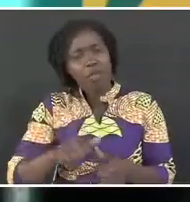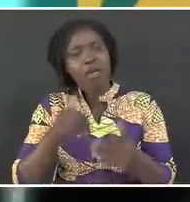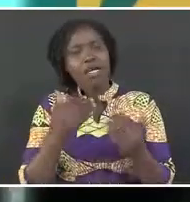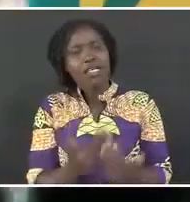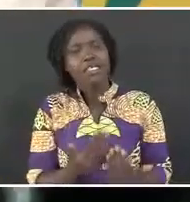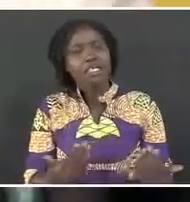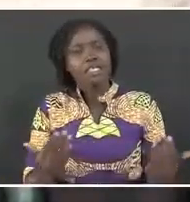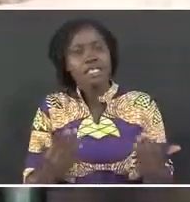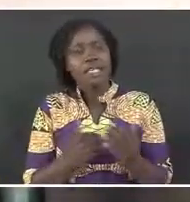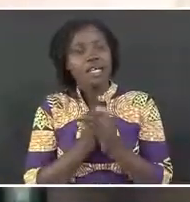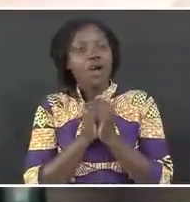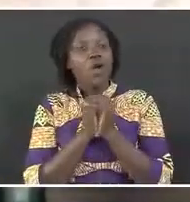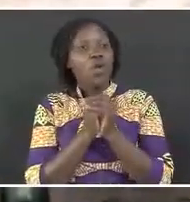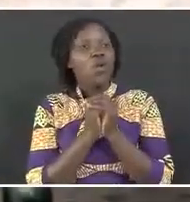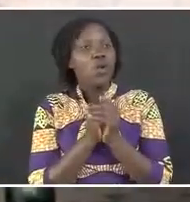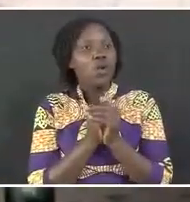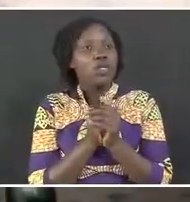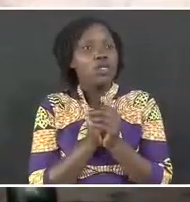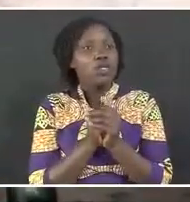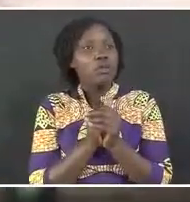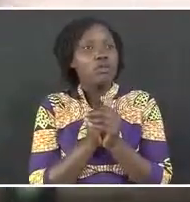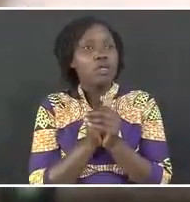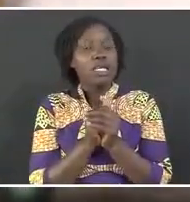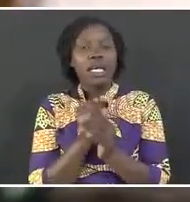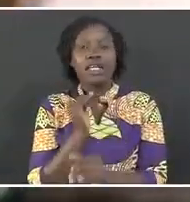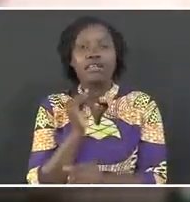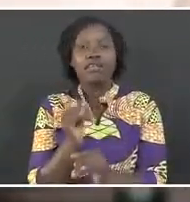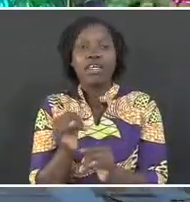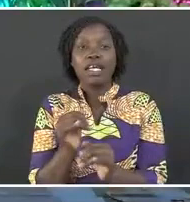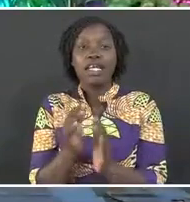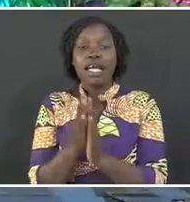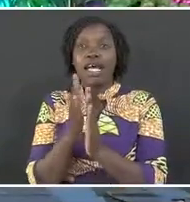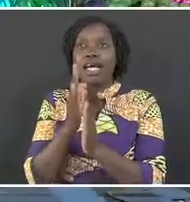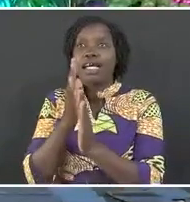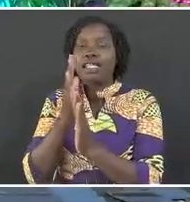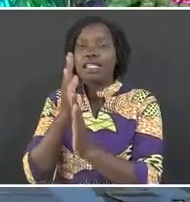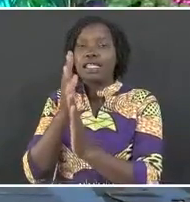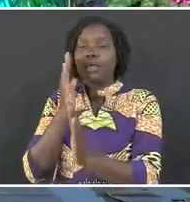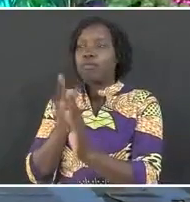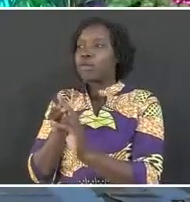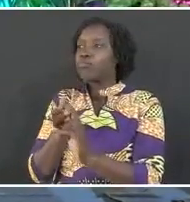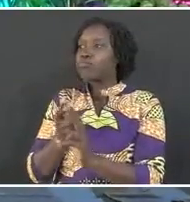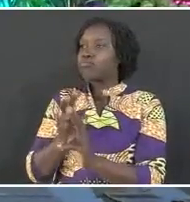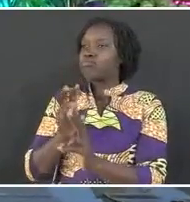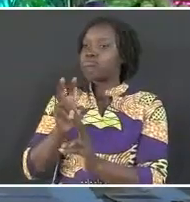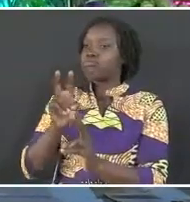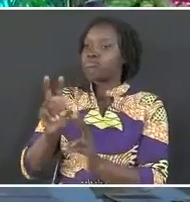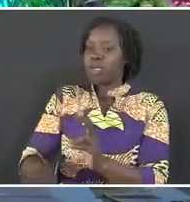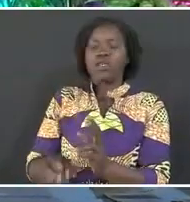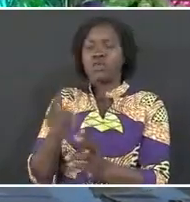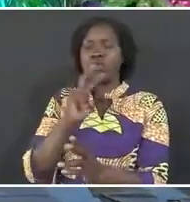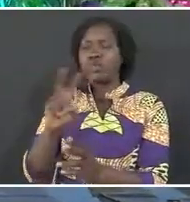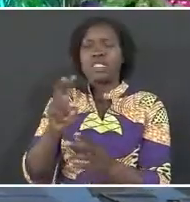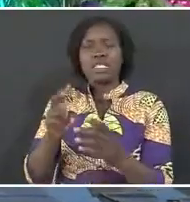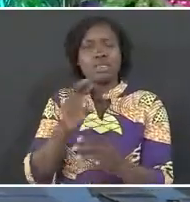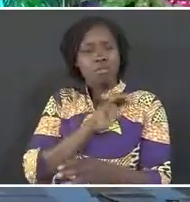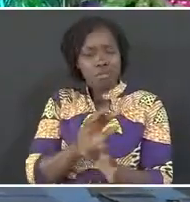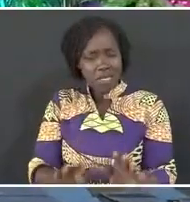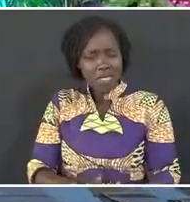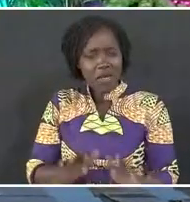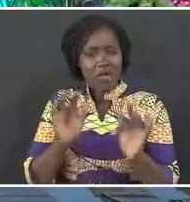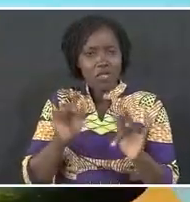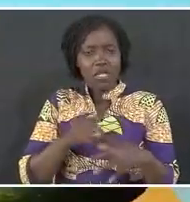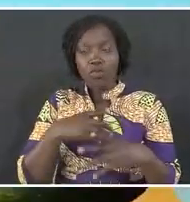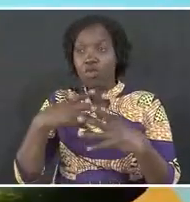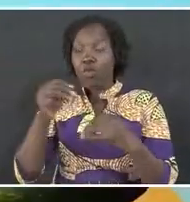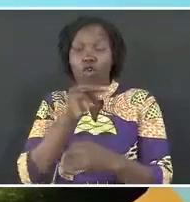children worshiping. And at last the bus came out. We have seen miracles when we go for missions, brothers and